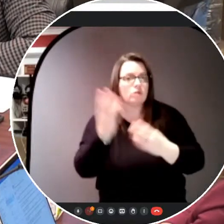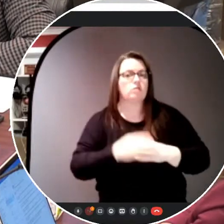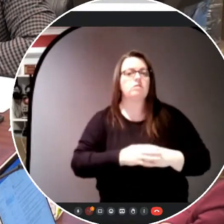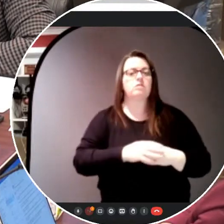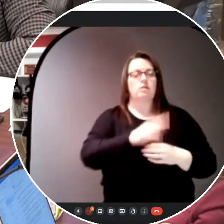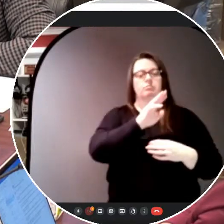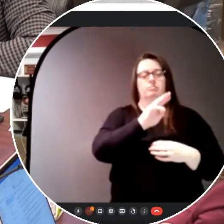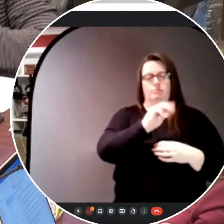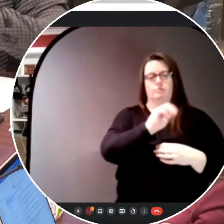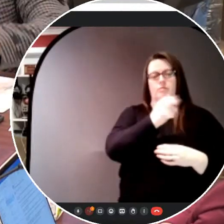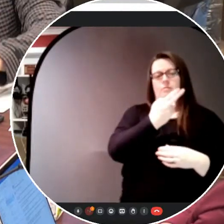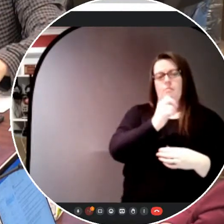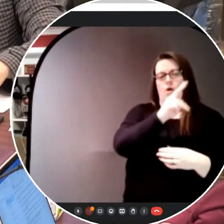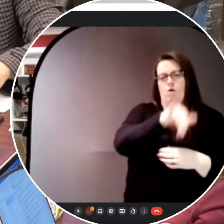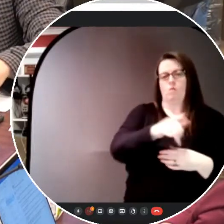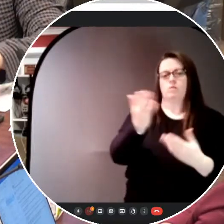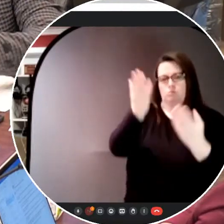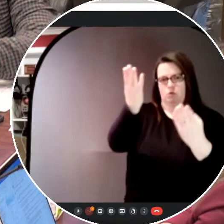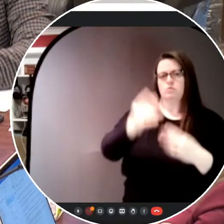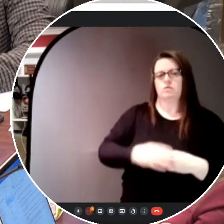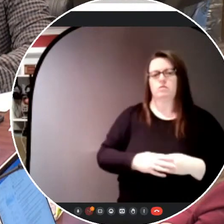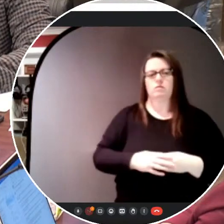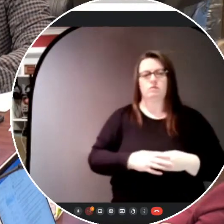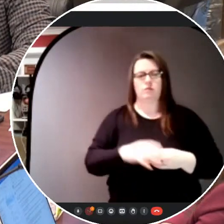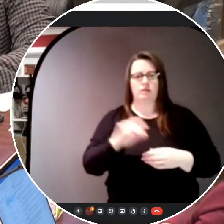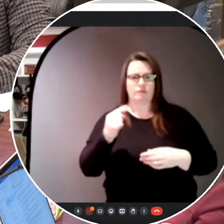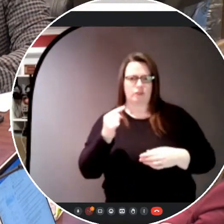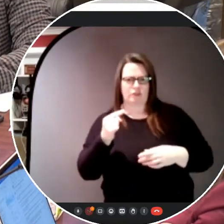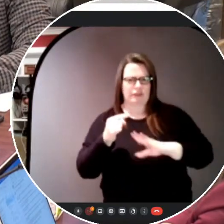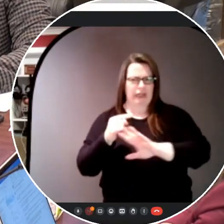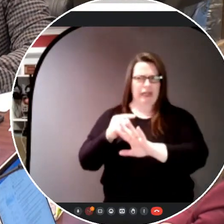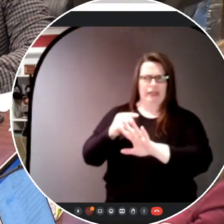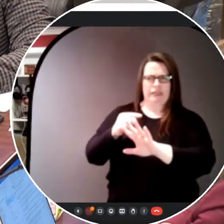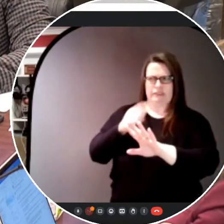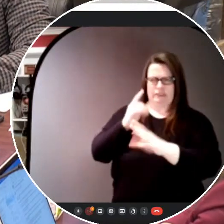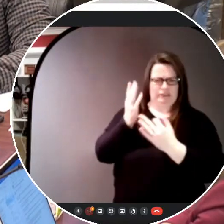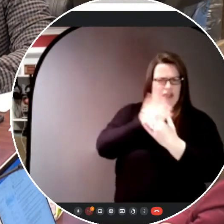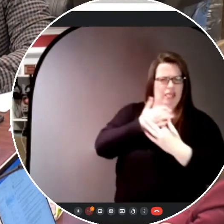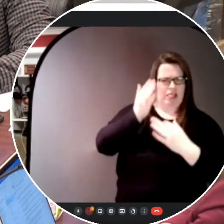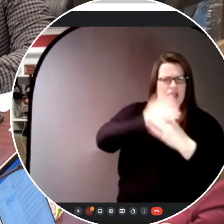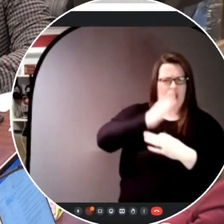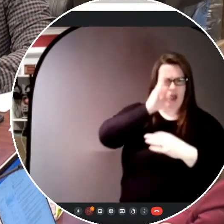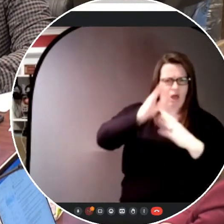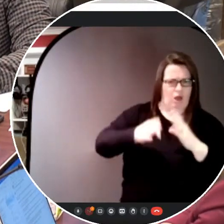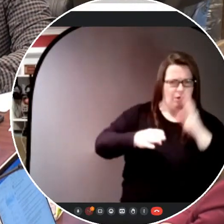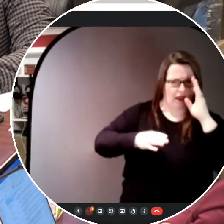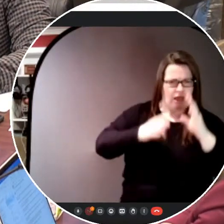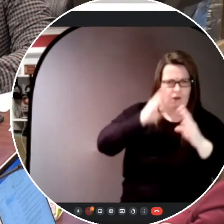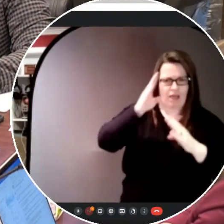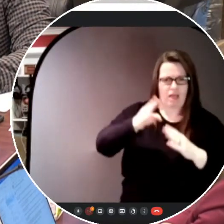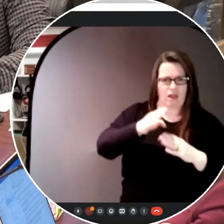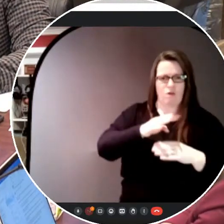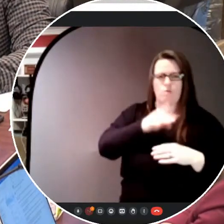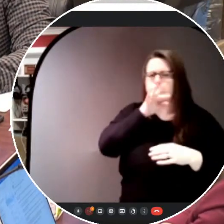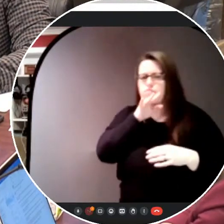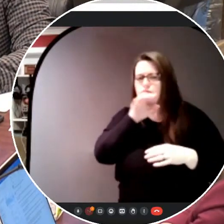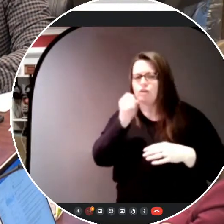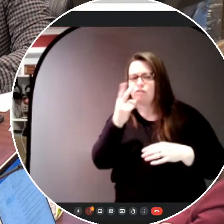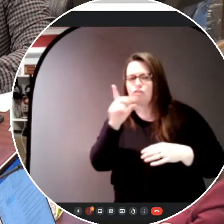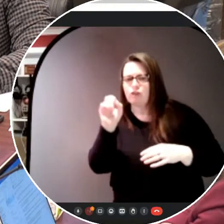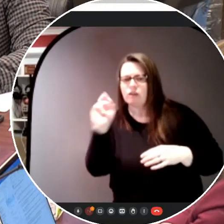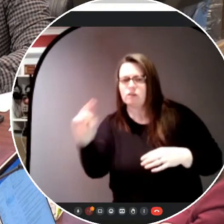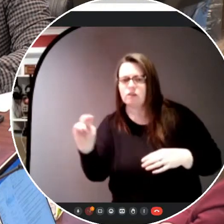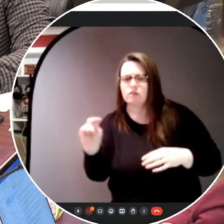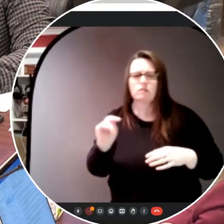Mahoney. Hello. Can I just ask the group from Stephenville to mute? And as soon as can I just